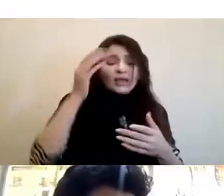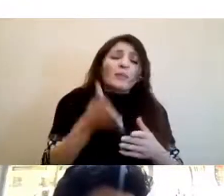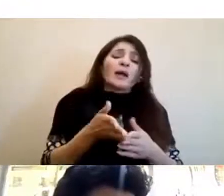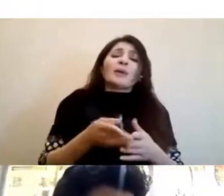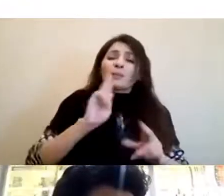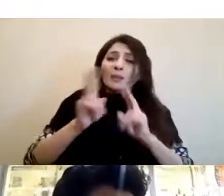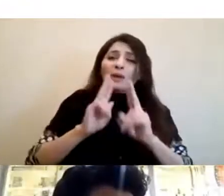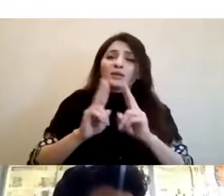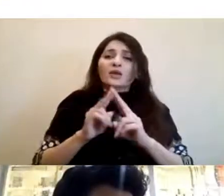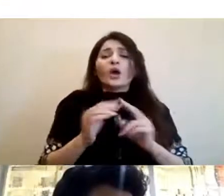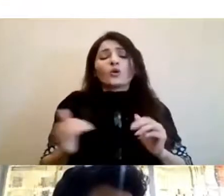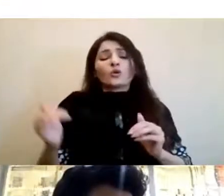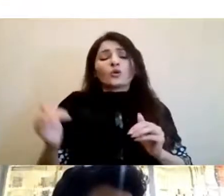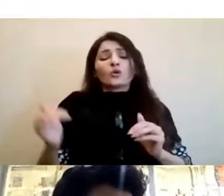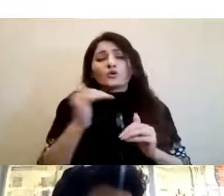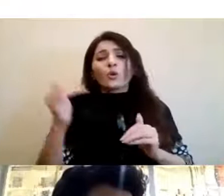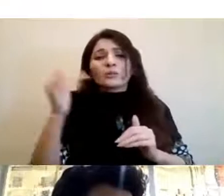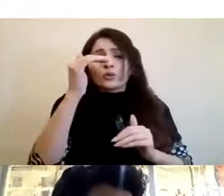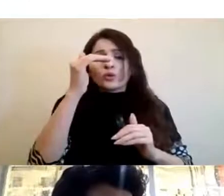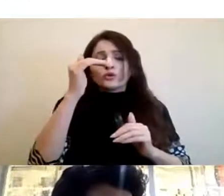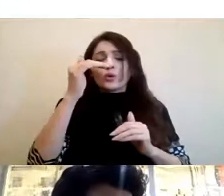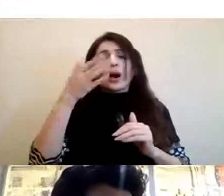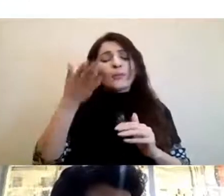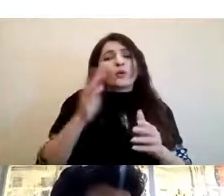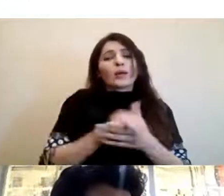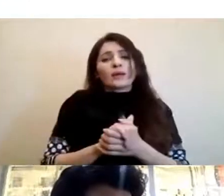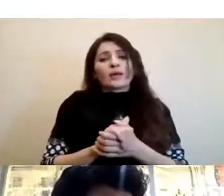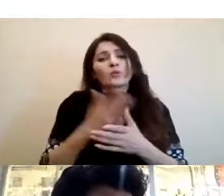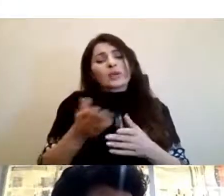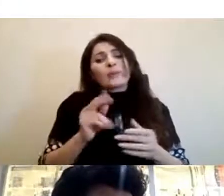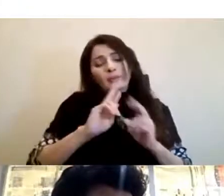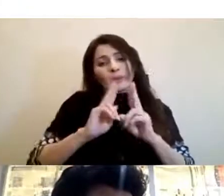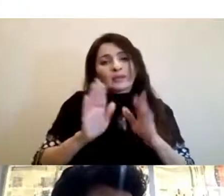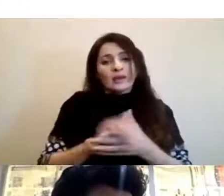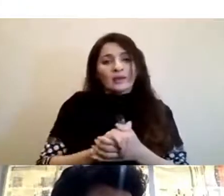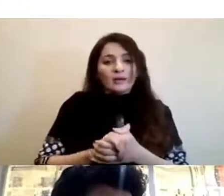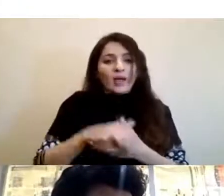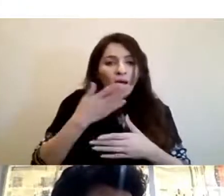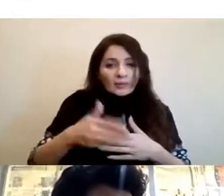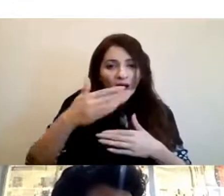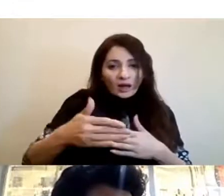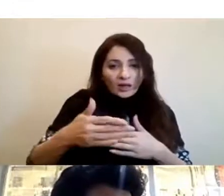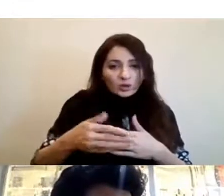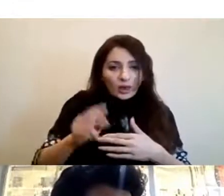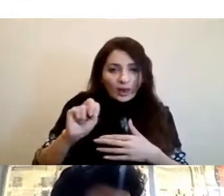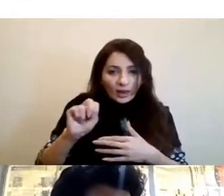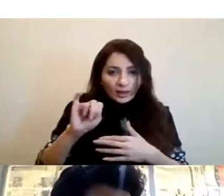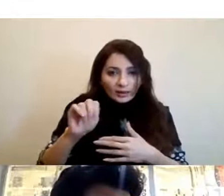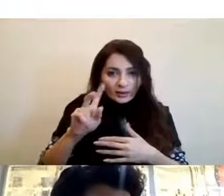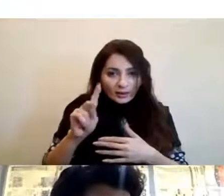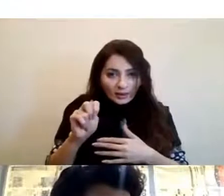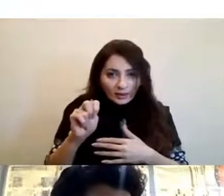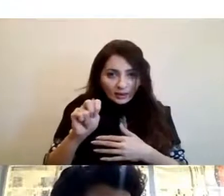from your perspective. I will move on to our next panelist, Nirmita. G3 ICT also works